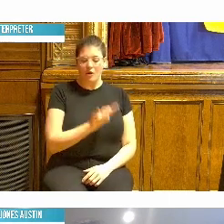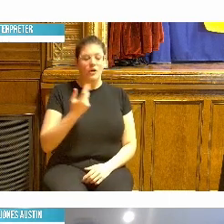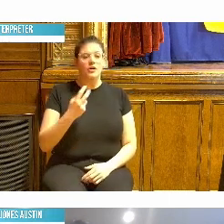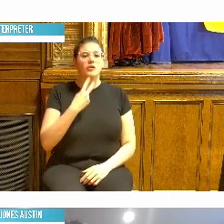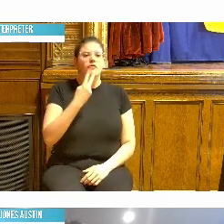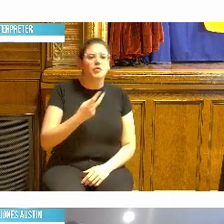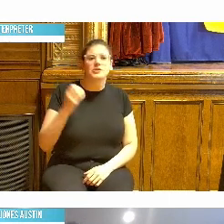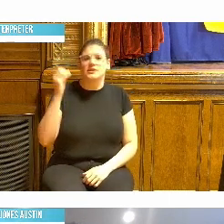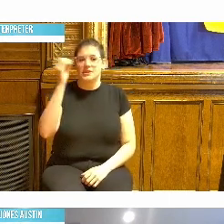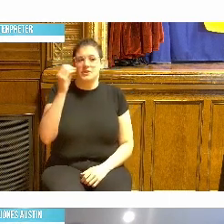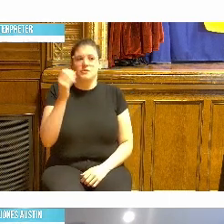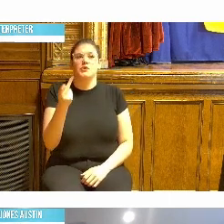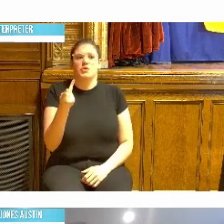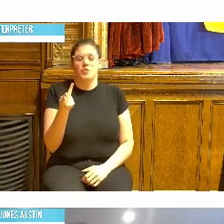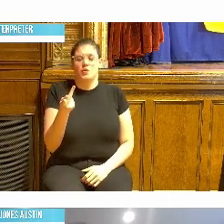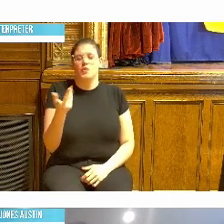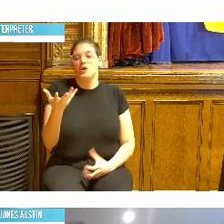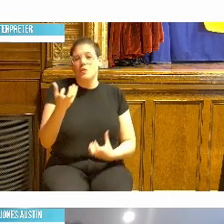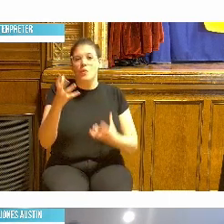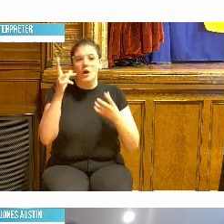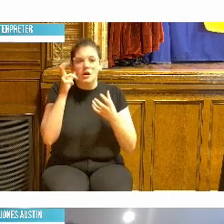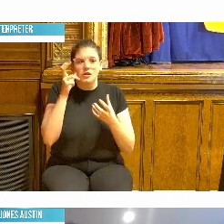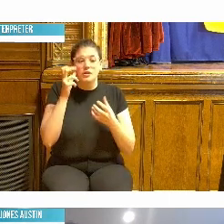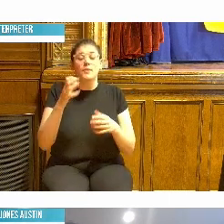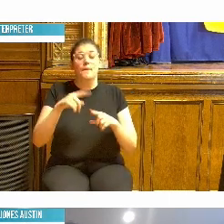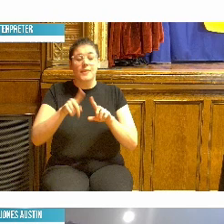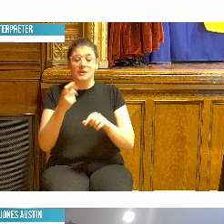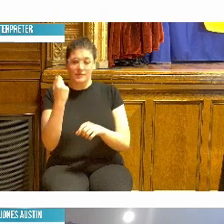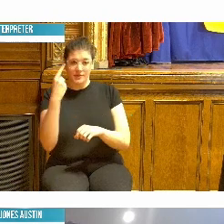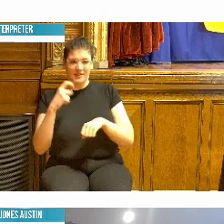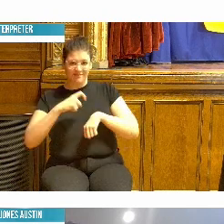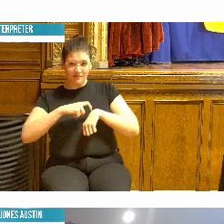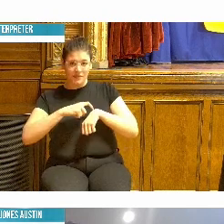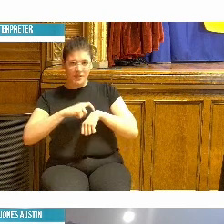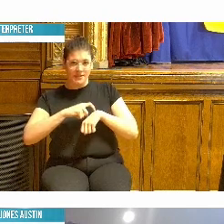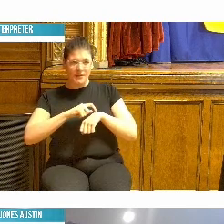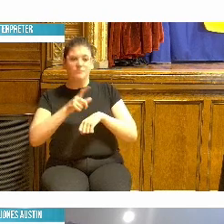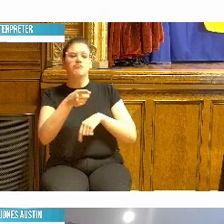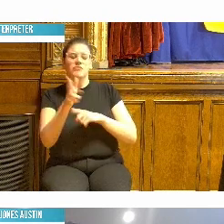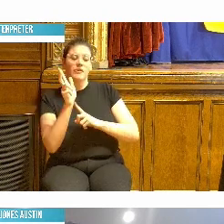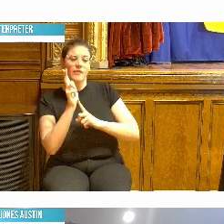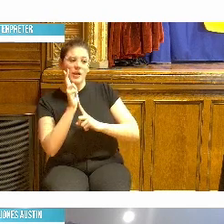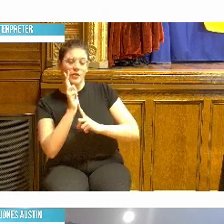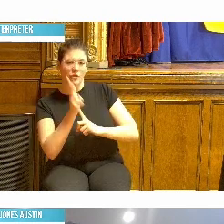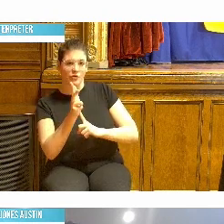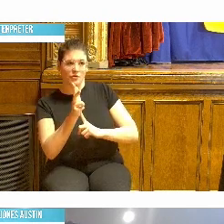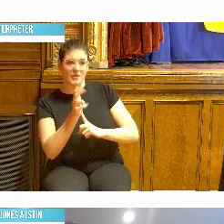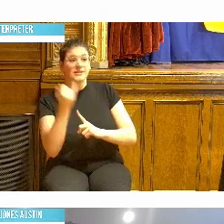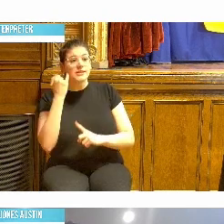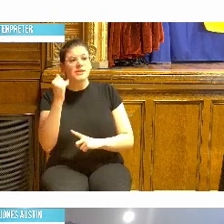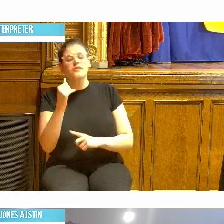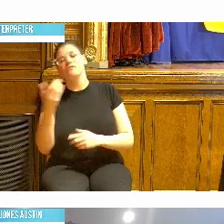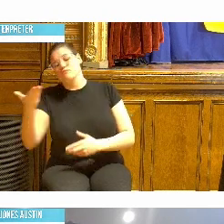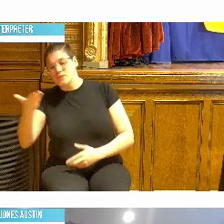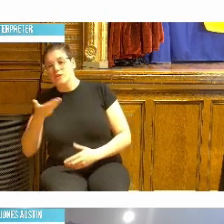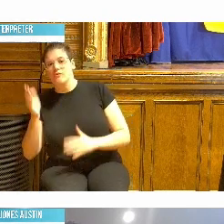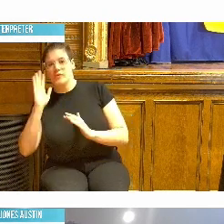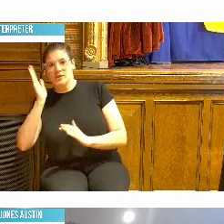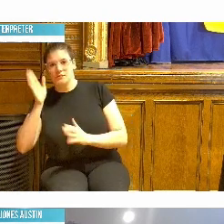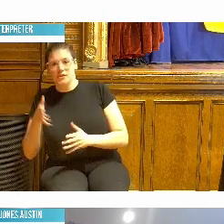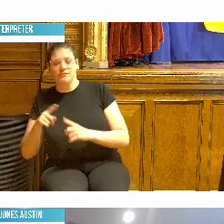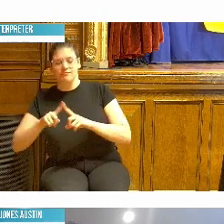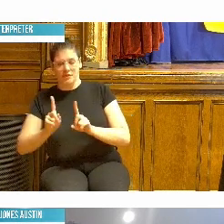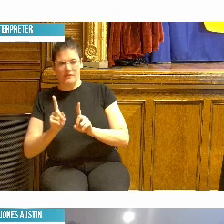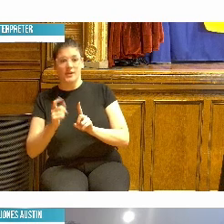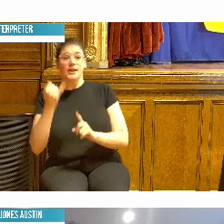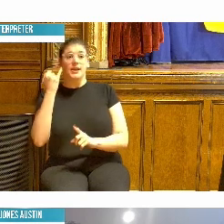mindful of the time when you're speaking. Each person will have 3 minutes, except our invited speakers. If you are participating in